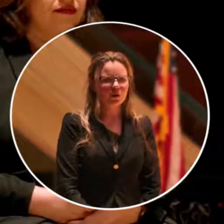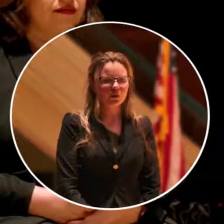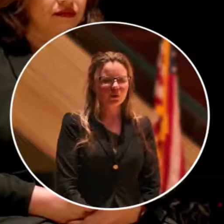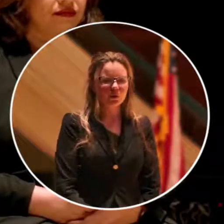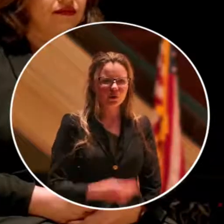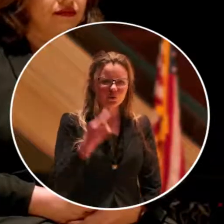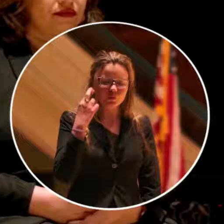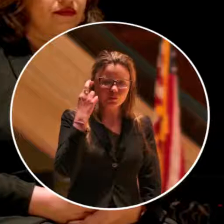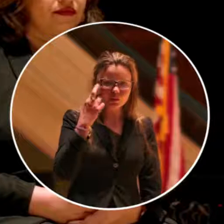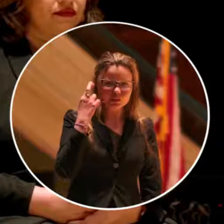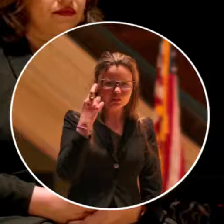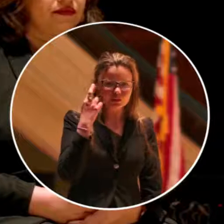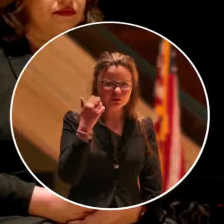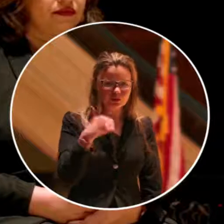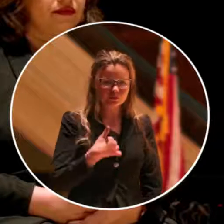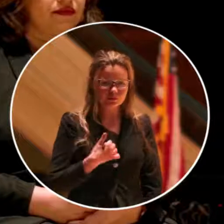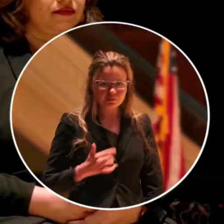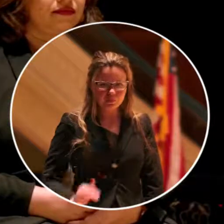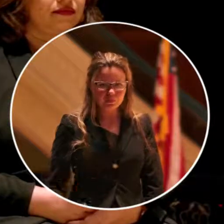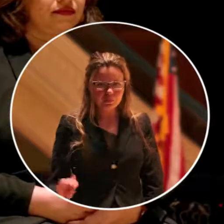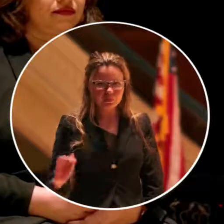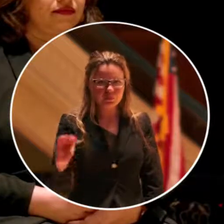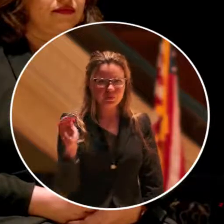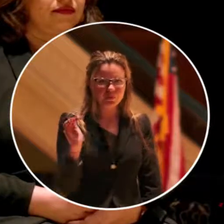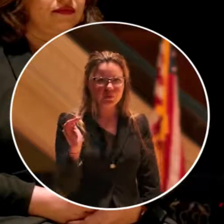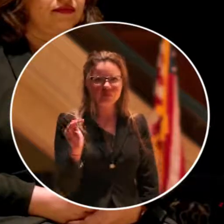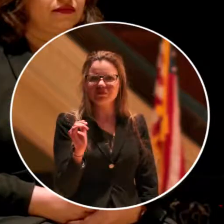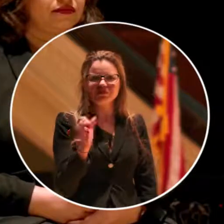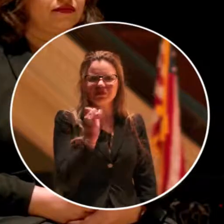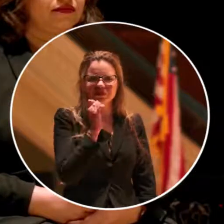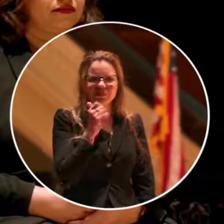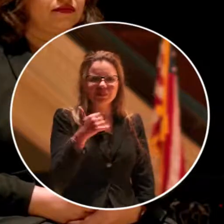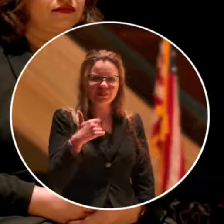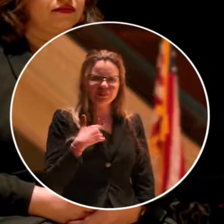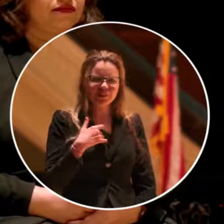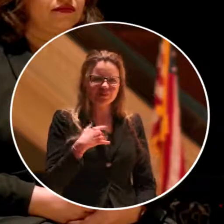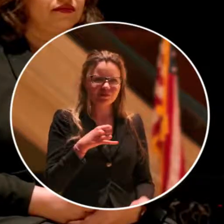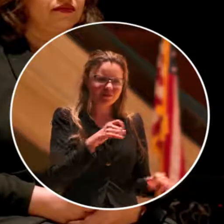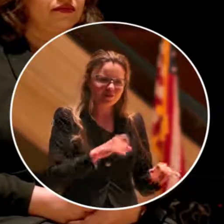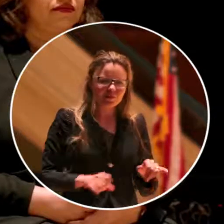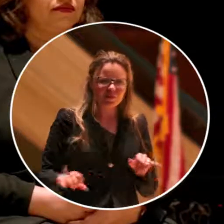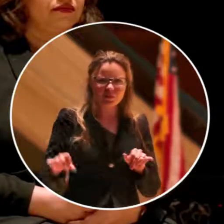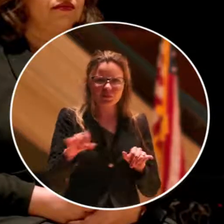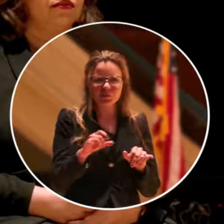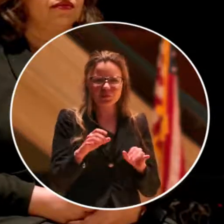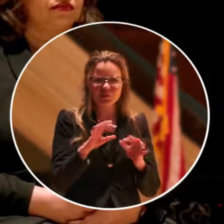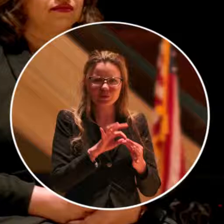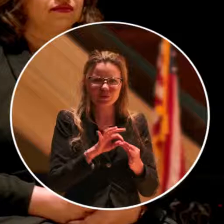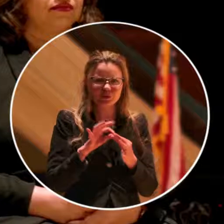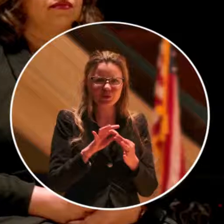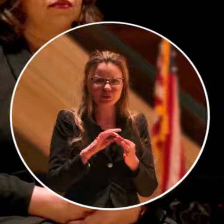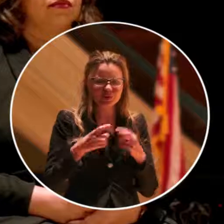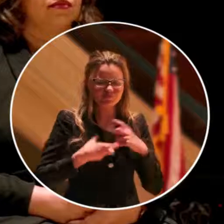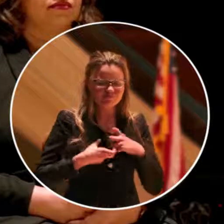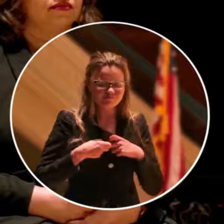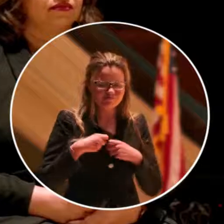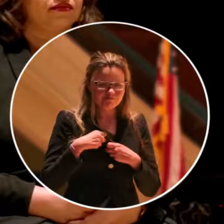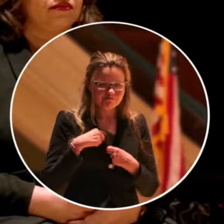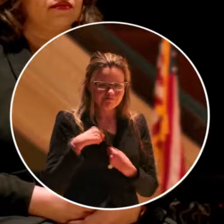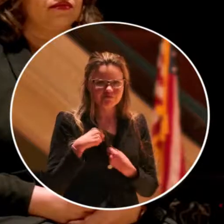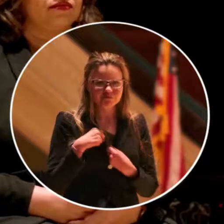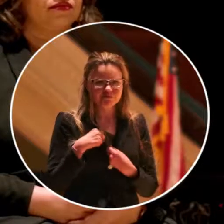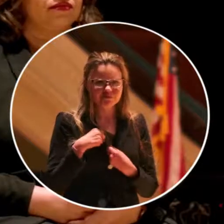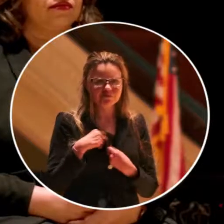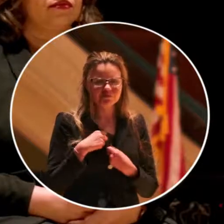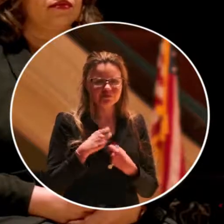The realization that what I grew up with was not a typical relationship was crushing to my heart, and I grieved the loss of